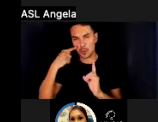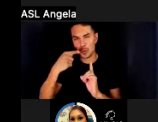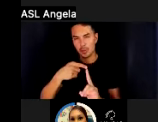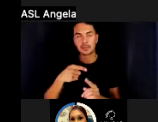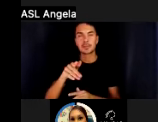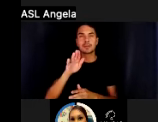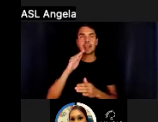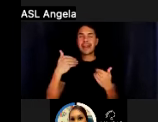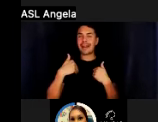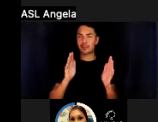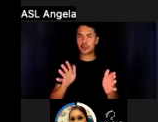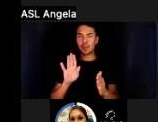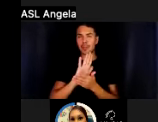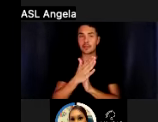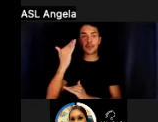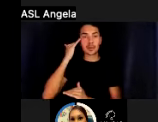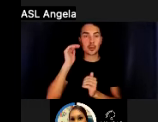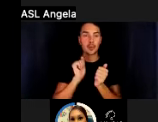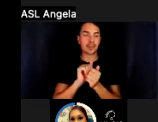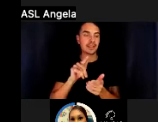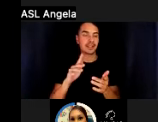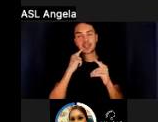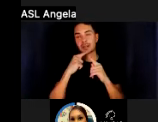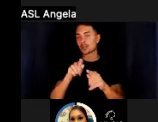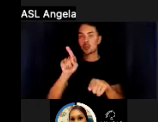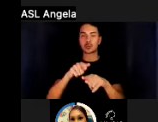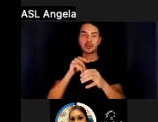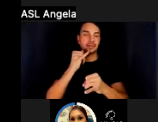familiar yourself with the facility that you might be going to.